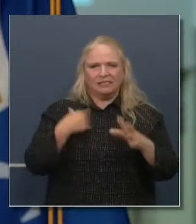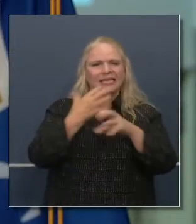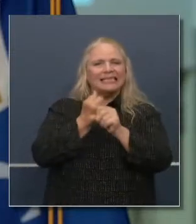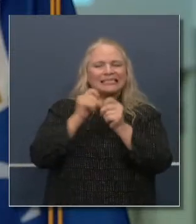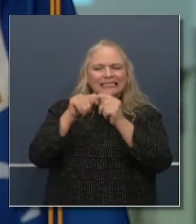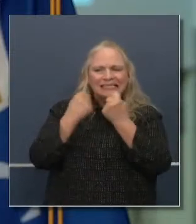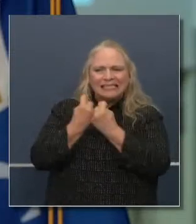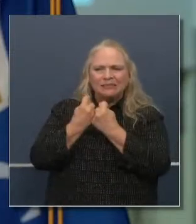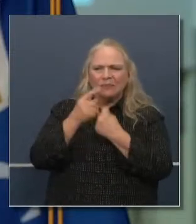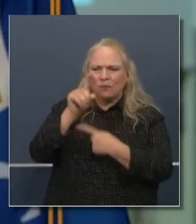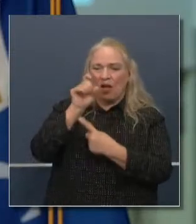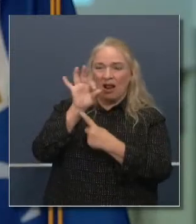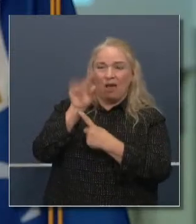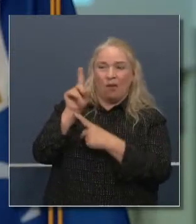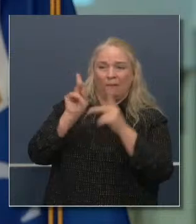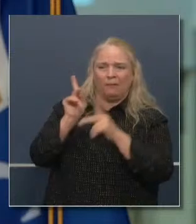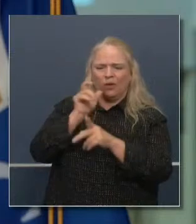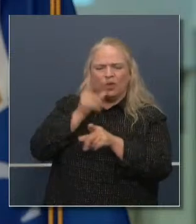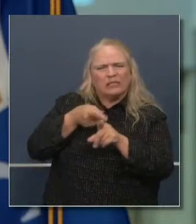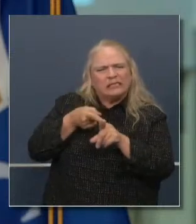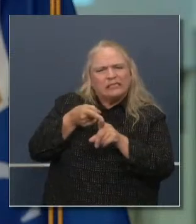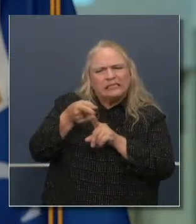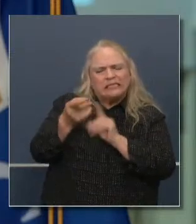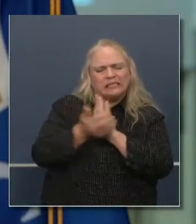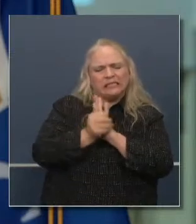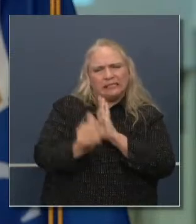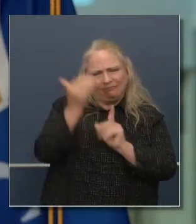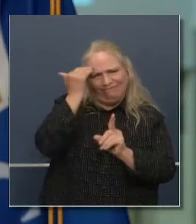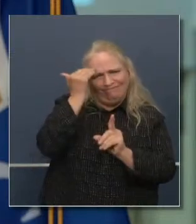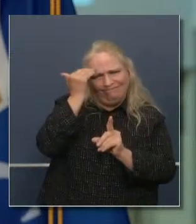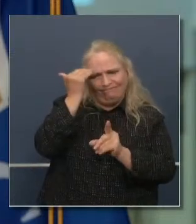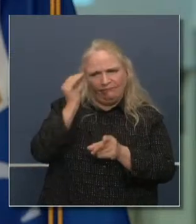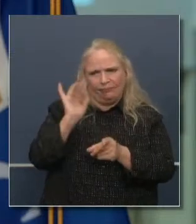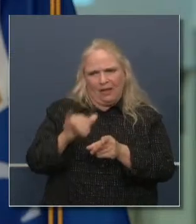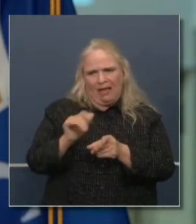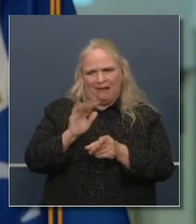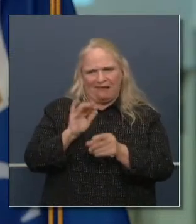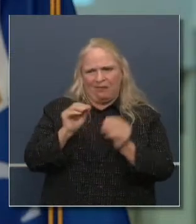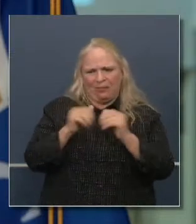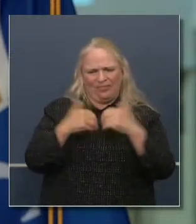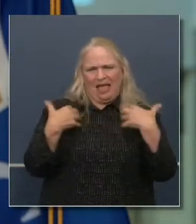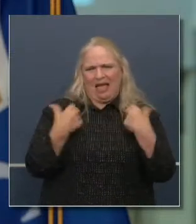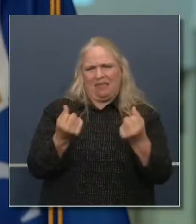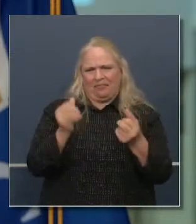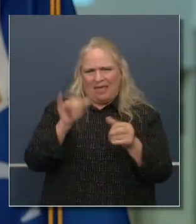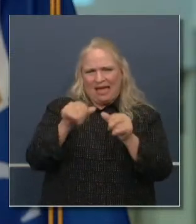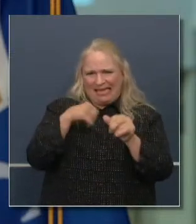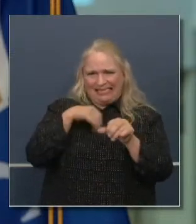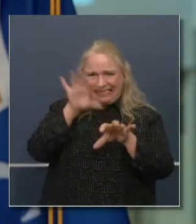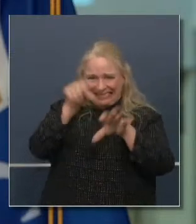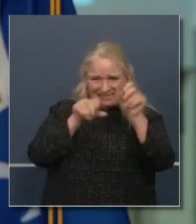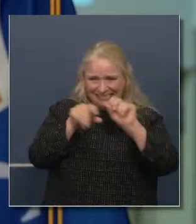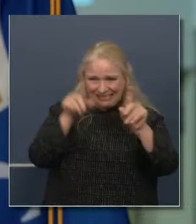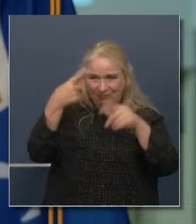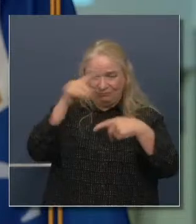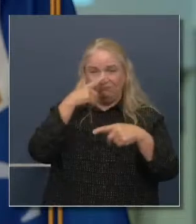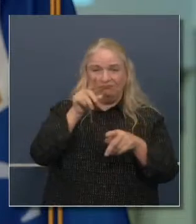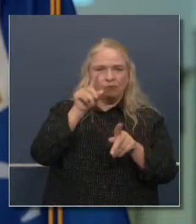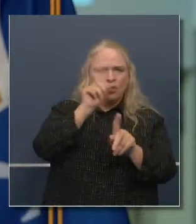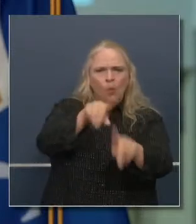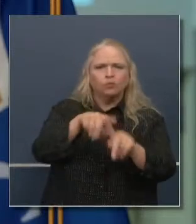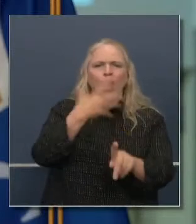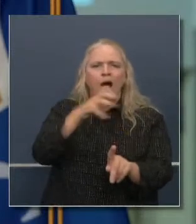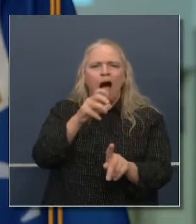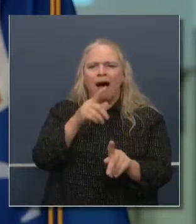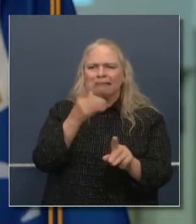number of health experts of 190 individuals. So in contemporary terms, that was done. That